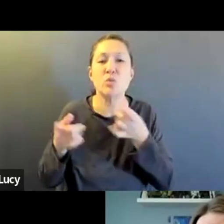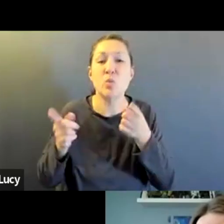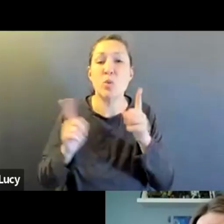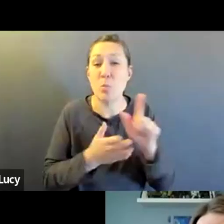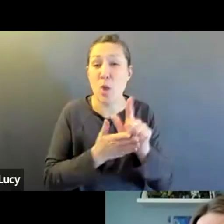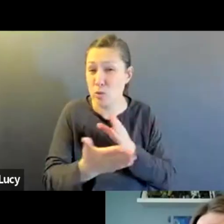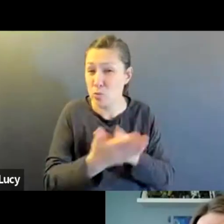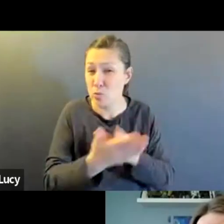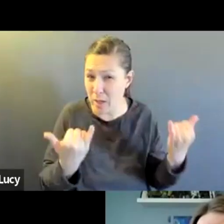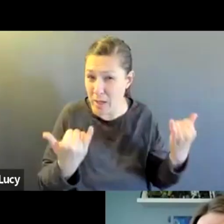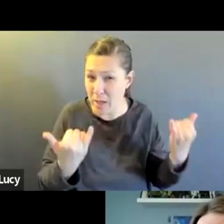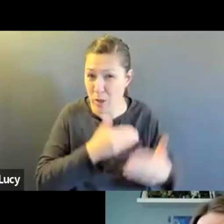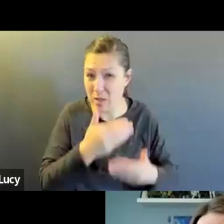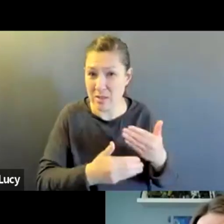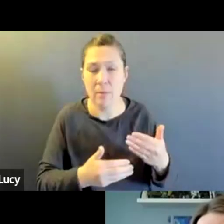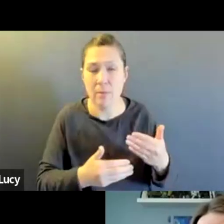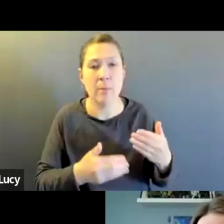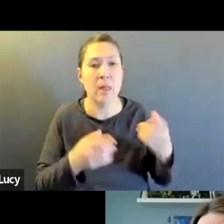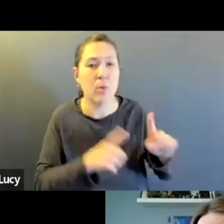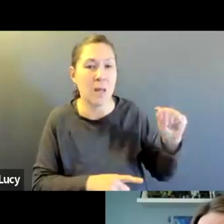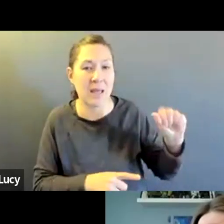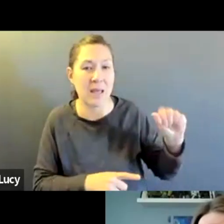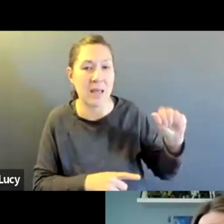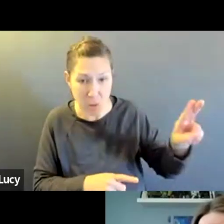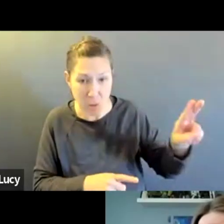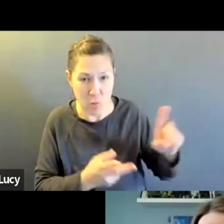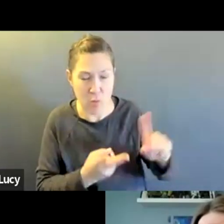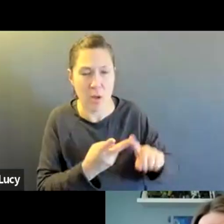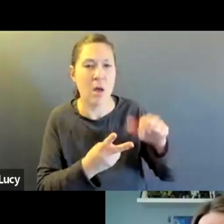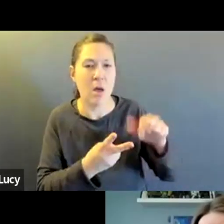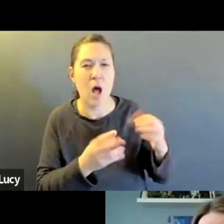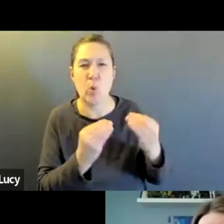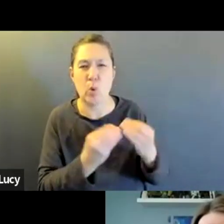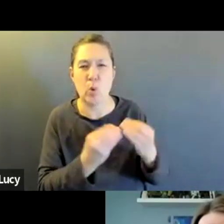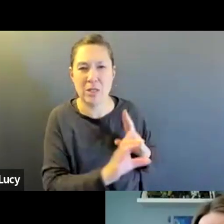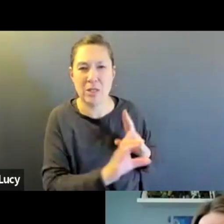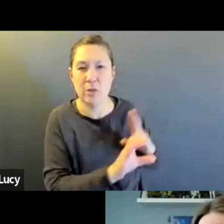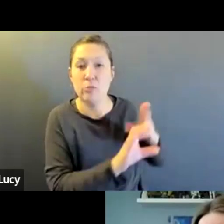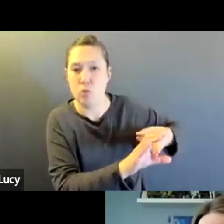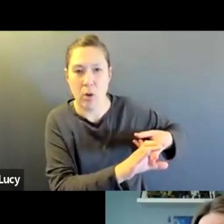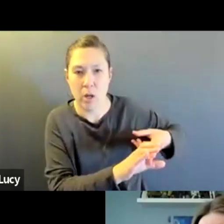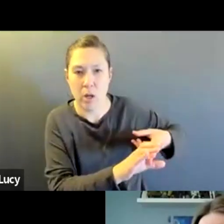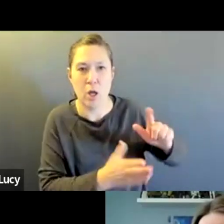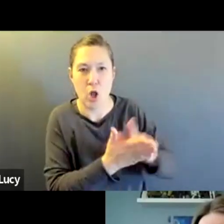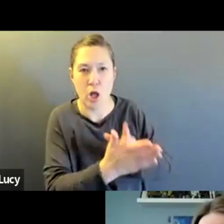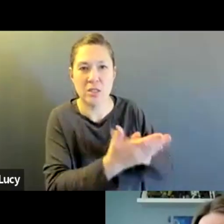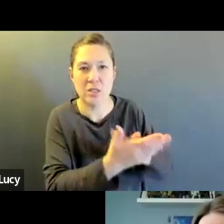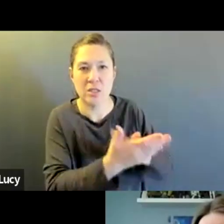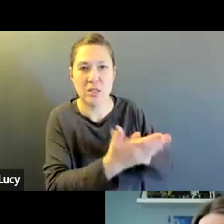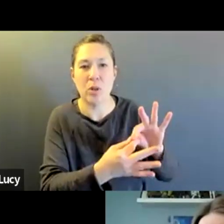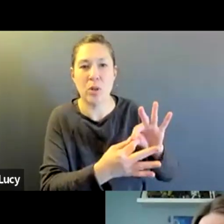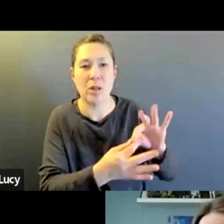and the ACLU, along with others, have joined other parties in these lawsuits as it pertains to the